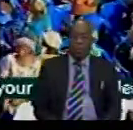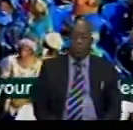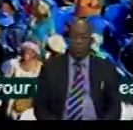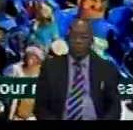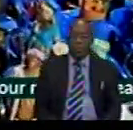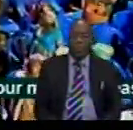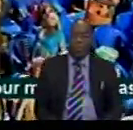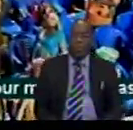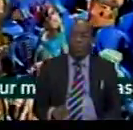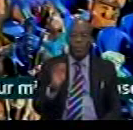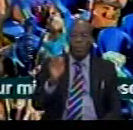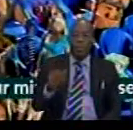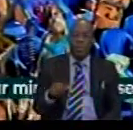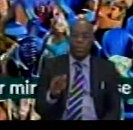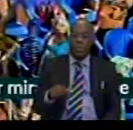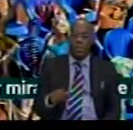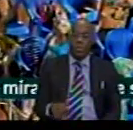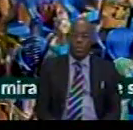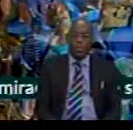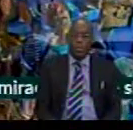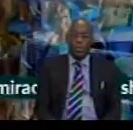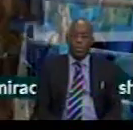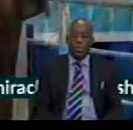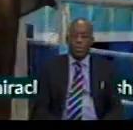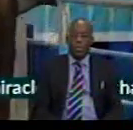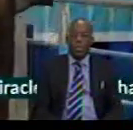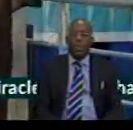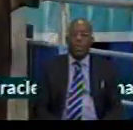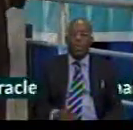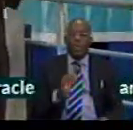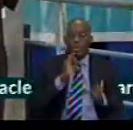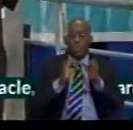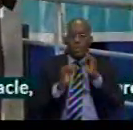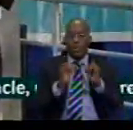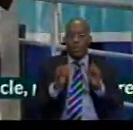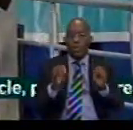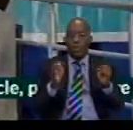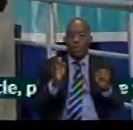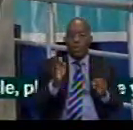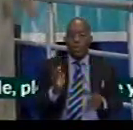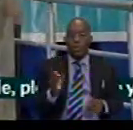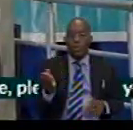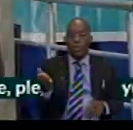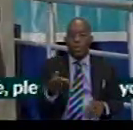Yes, interview them so that we can have some of the testimony.